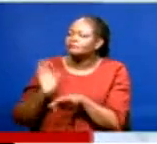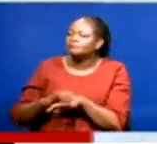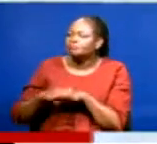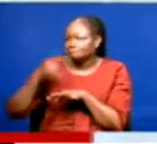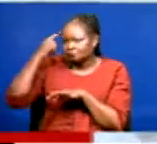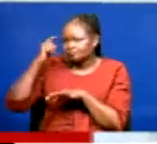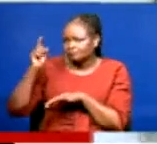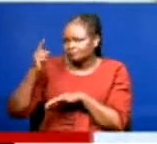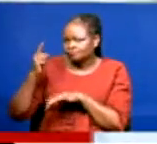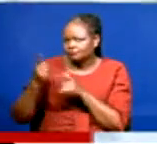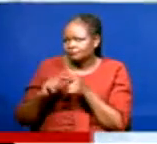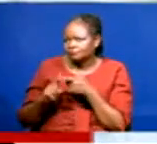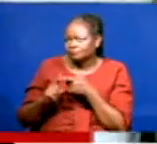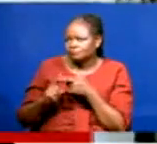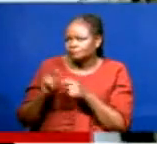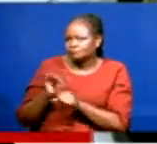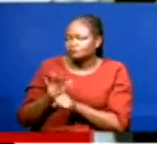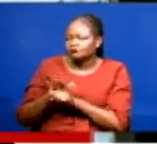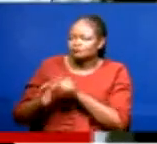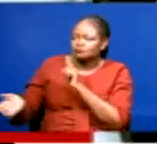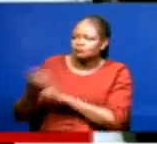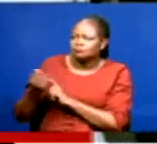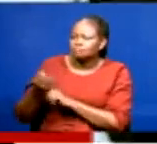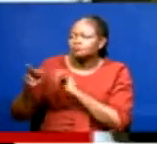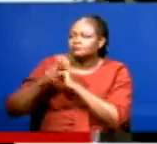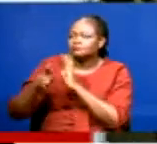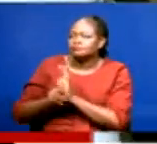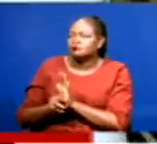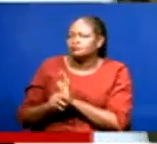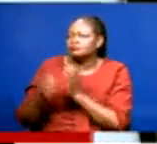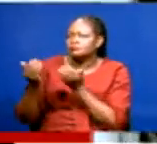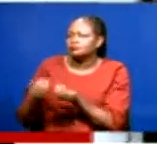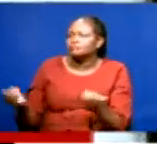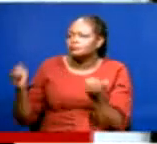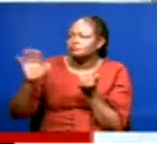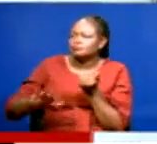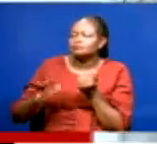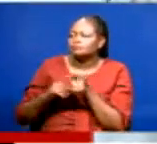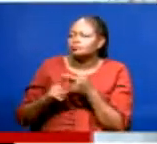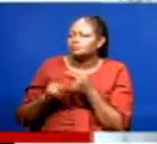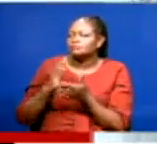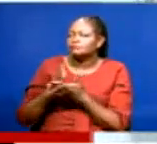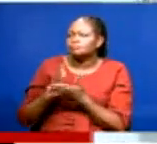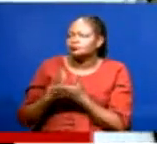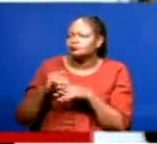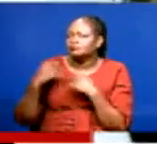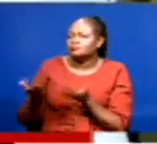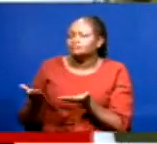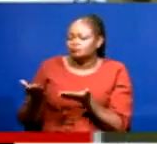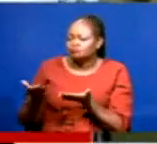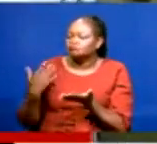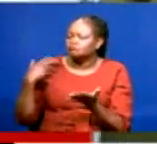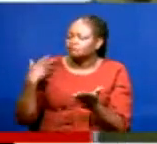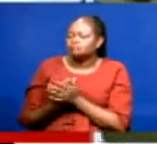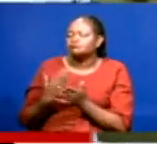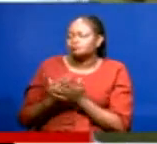know. Several accomplishments, you're the role model of the young ones in this particular gym, I'm very sure. How has it been for you